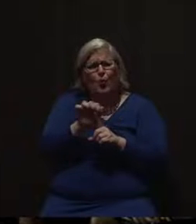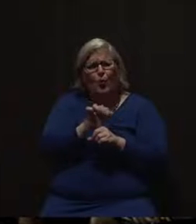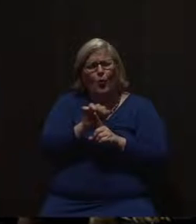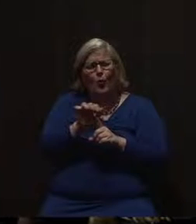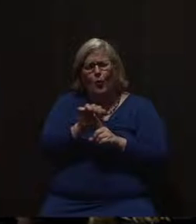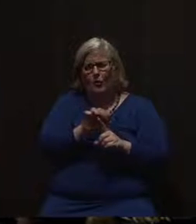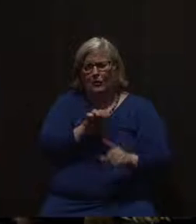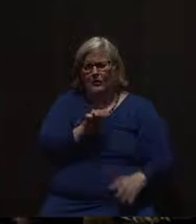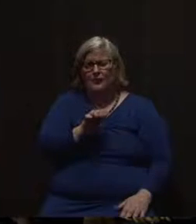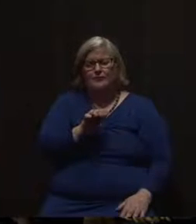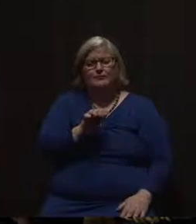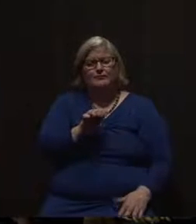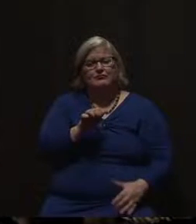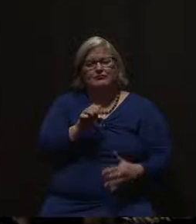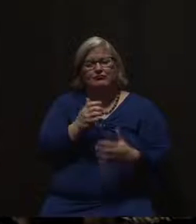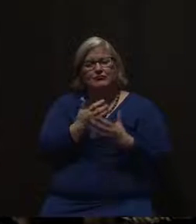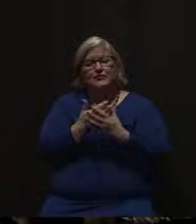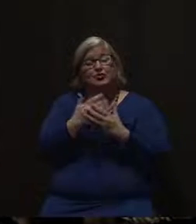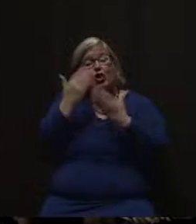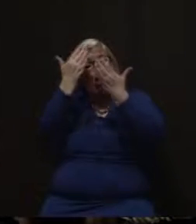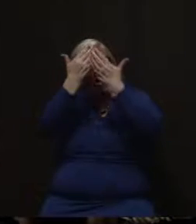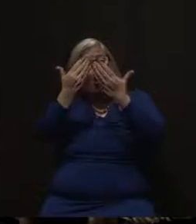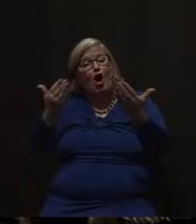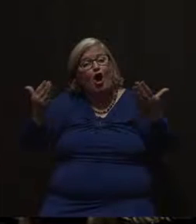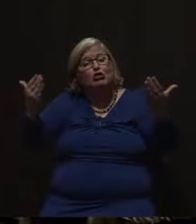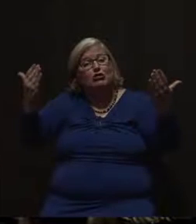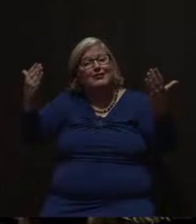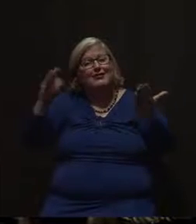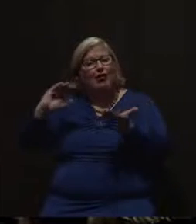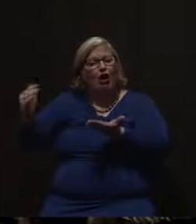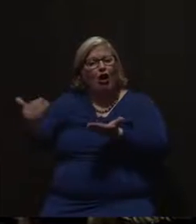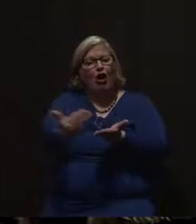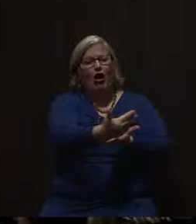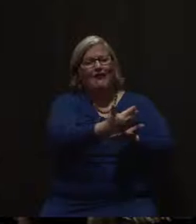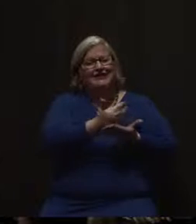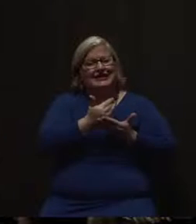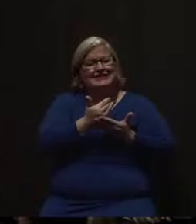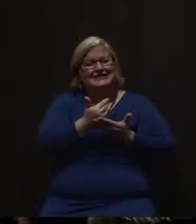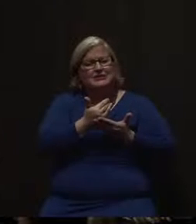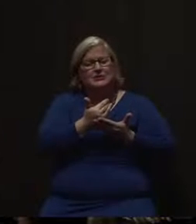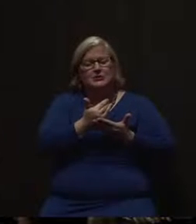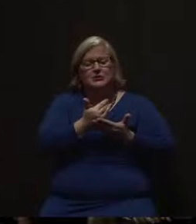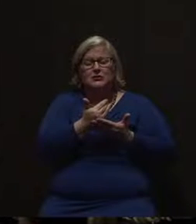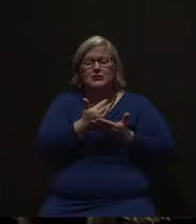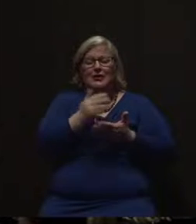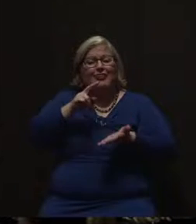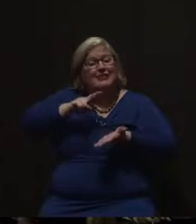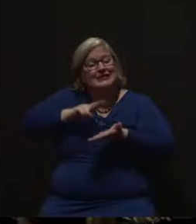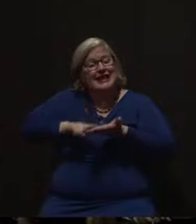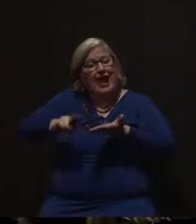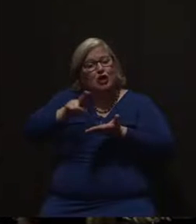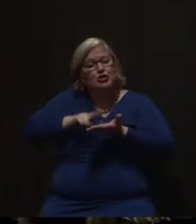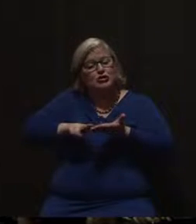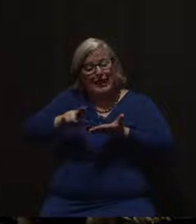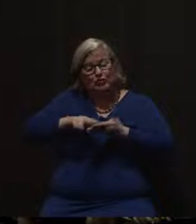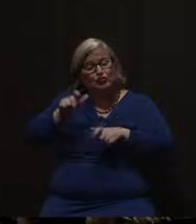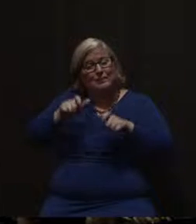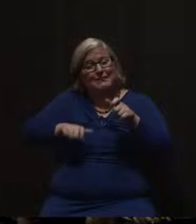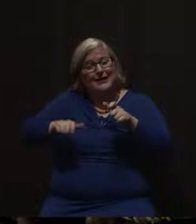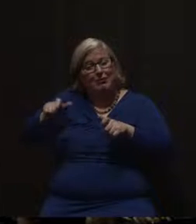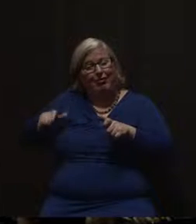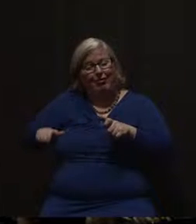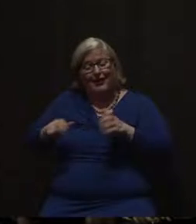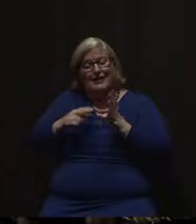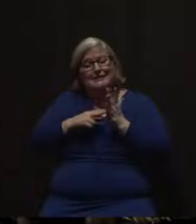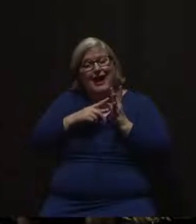us the honorable harvest. So that's basically the indigenous way of receiving nature's gifts. So